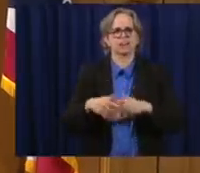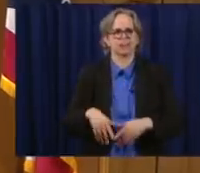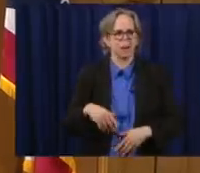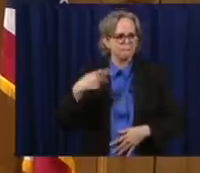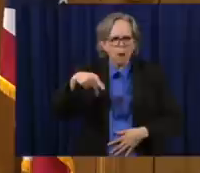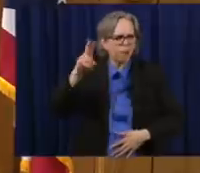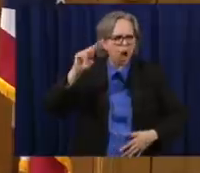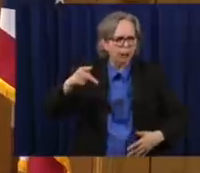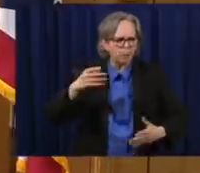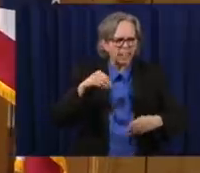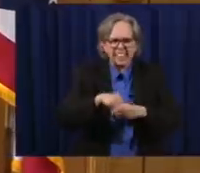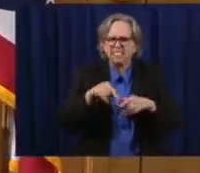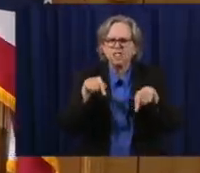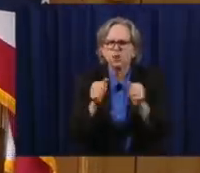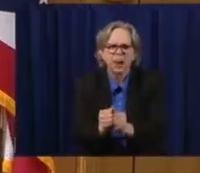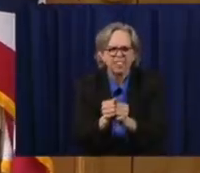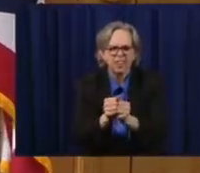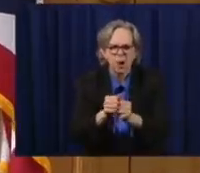Ohio.